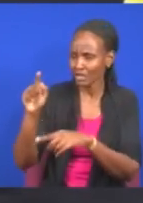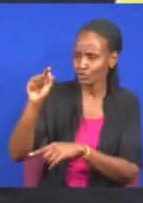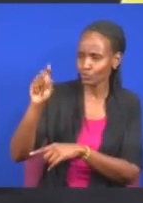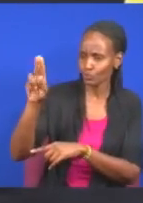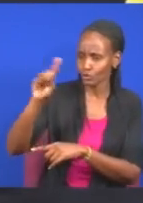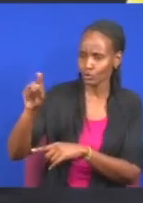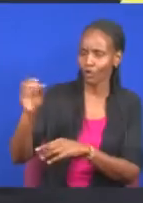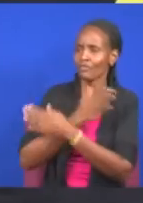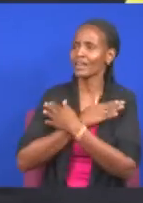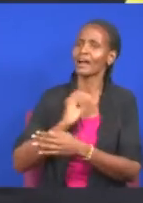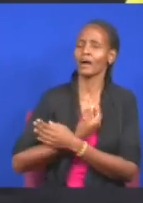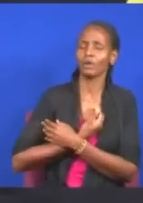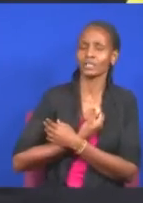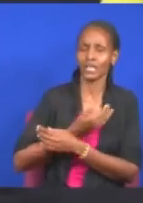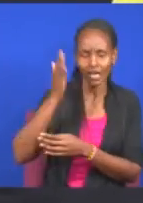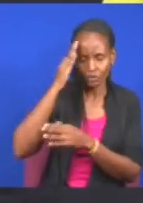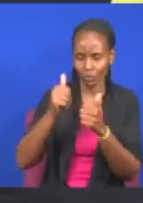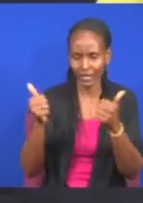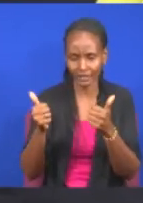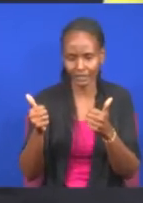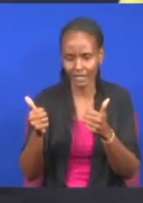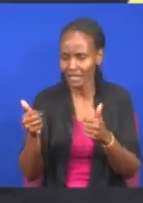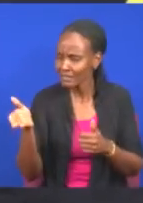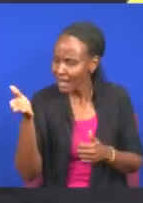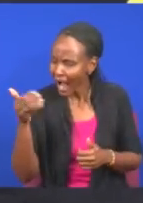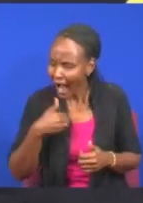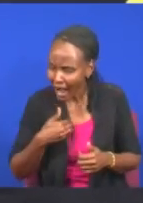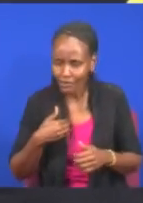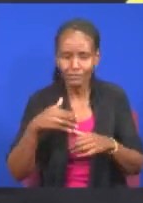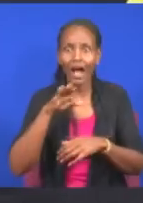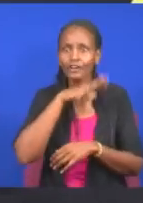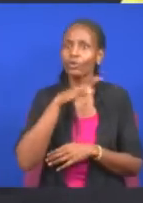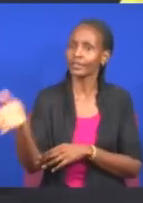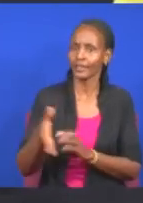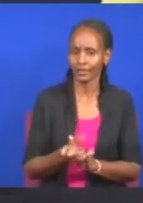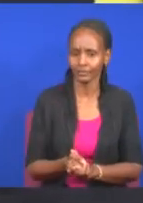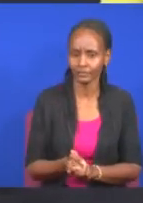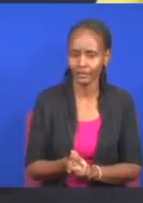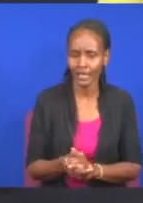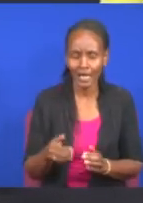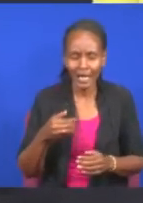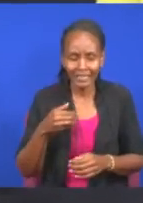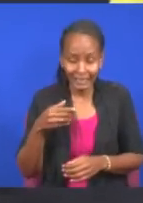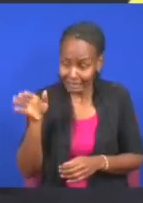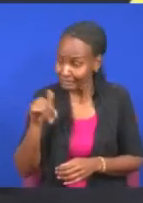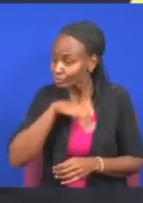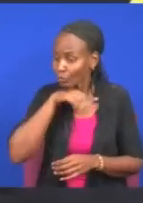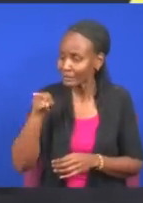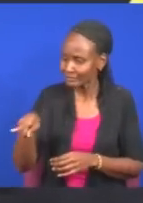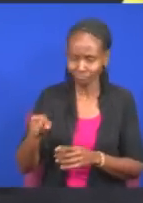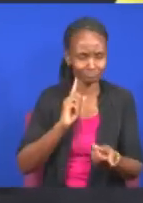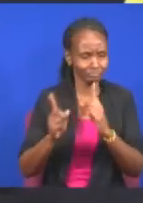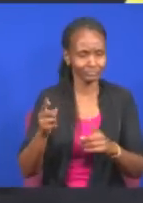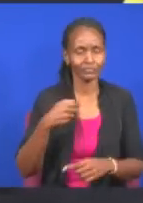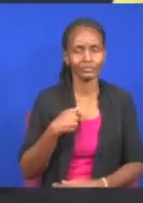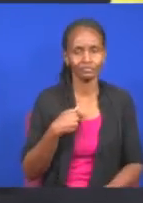friend. I know. Then what is the problem? They have a dog. Are you scared of dogs nowadays? That dog chased me. What do you